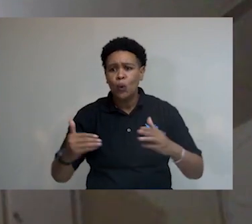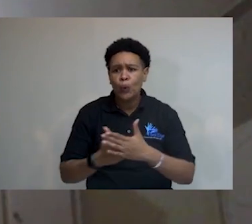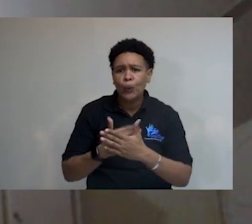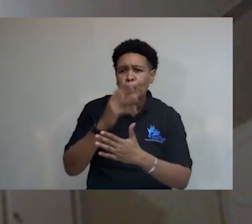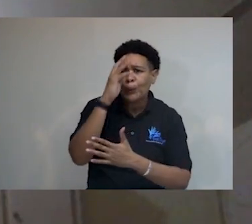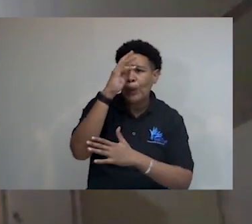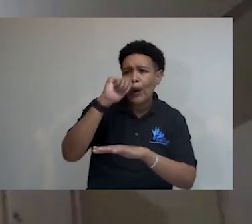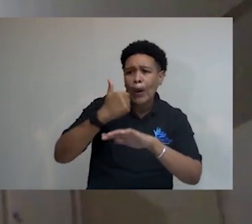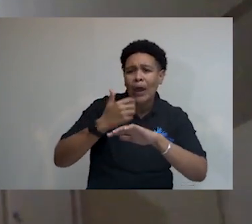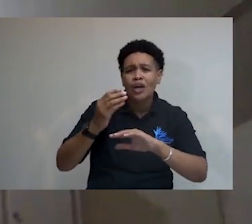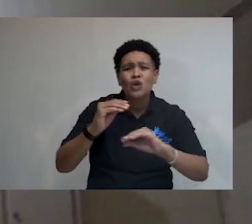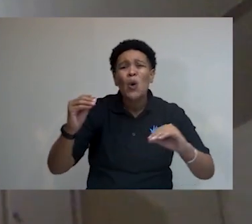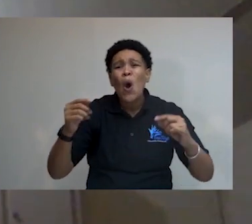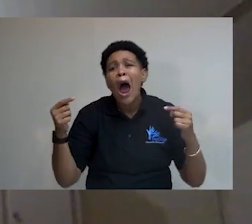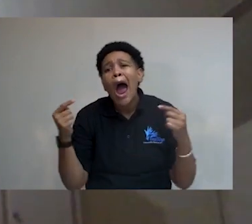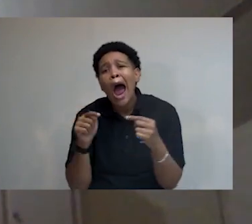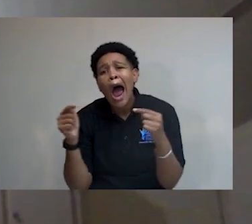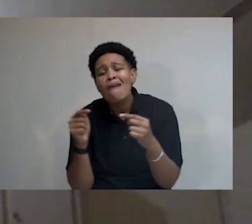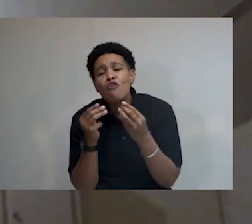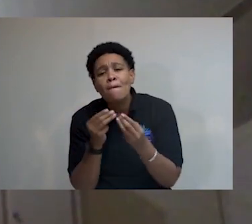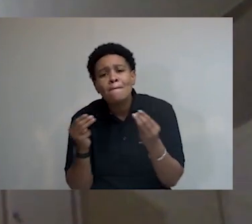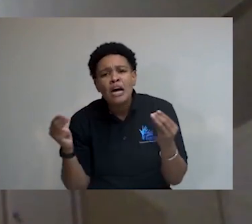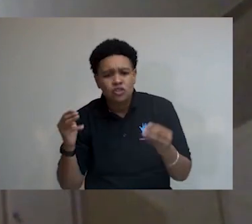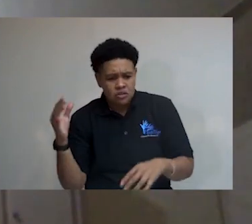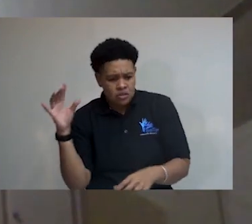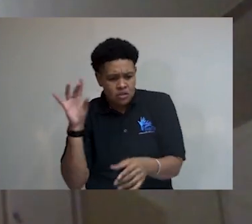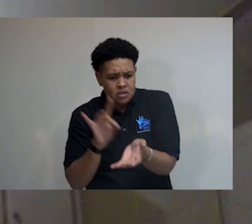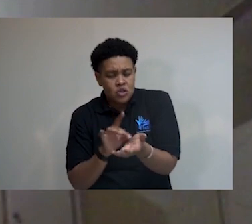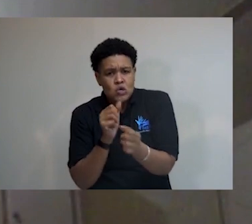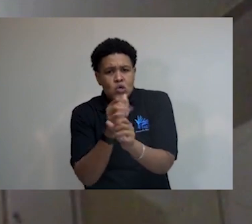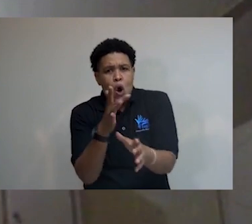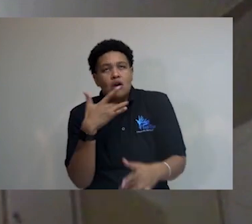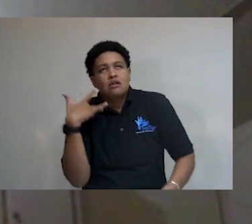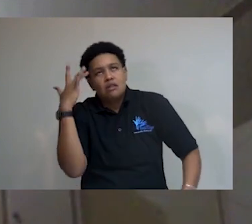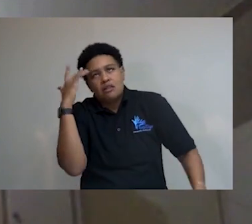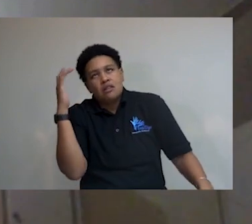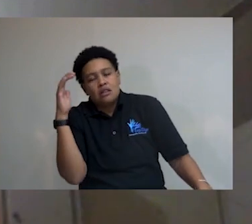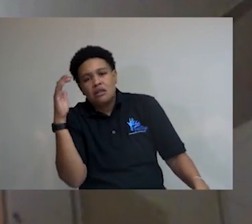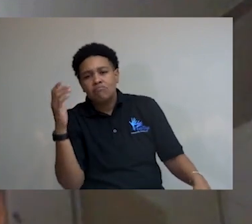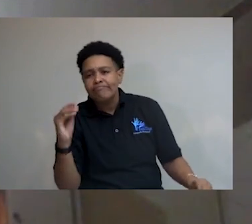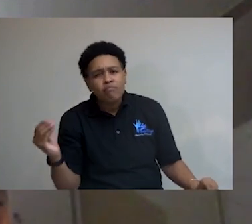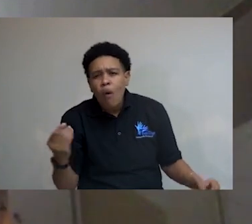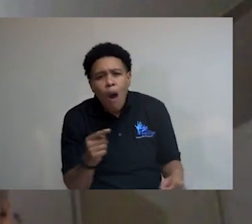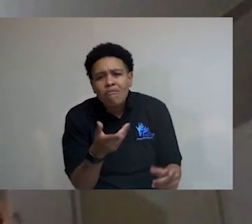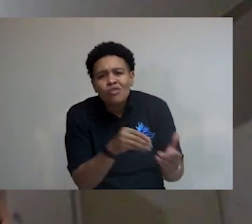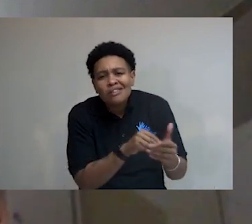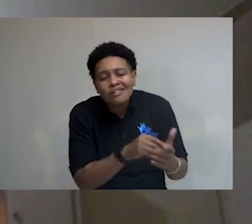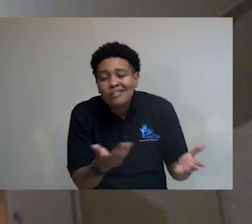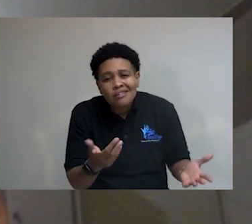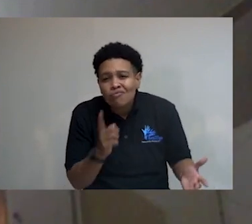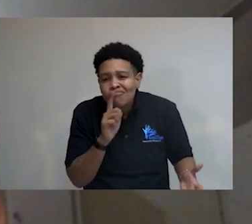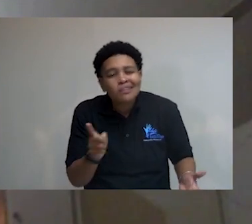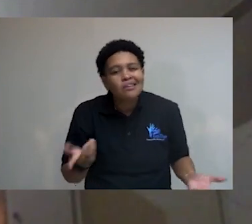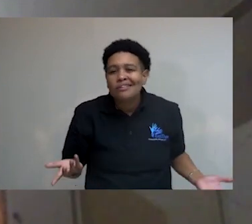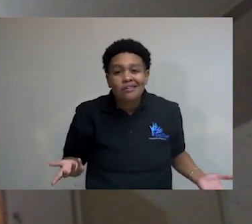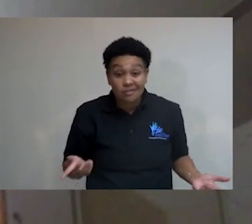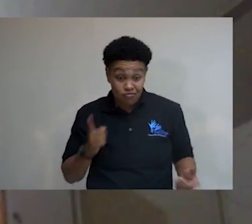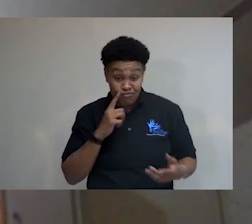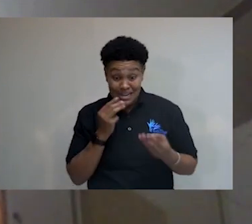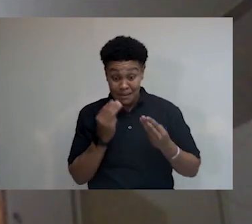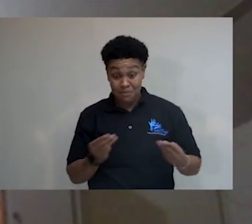there is no harmful material in the vaccine, and the material in